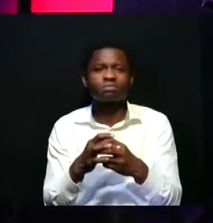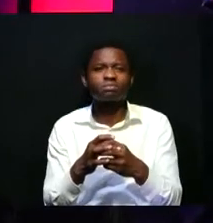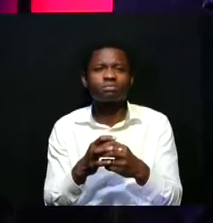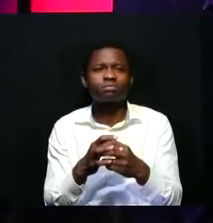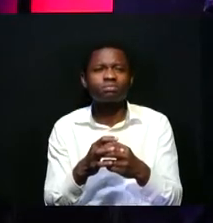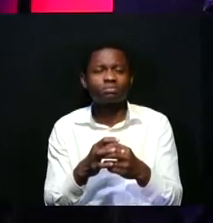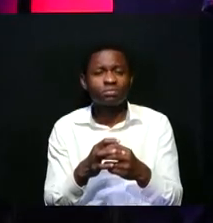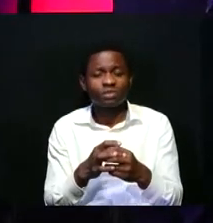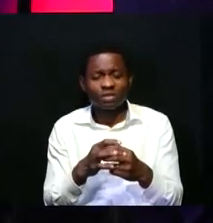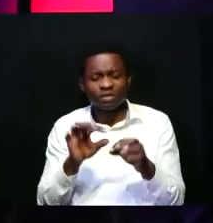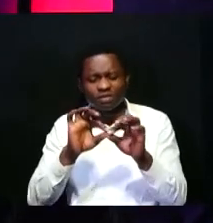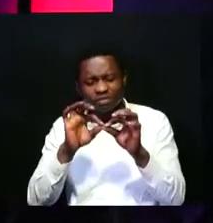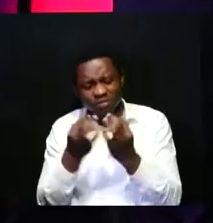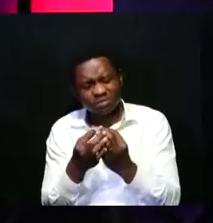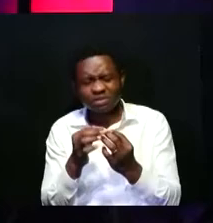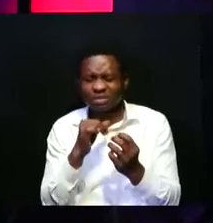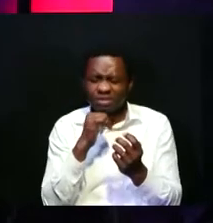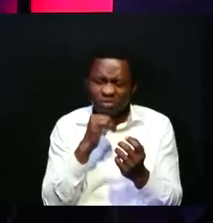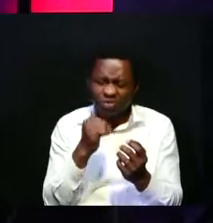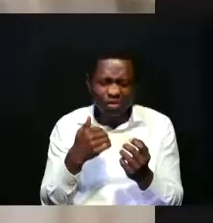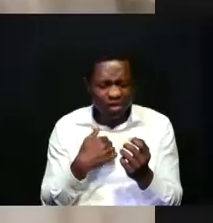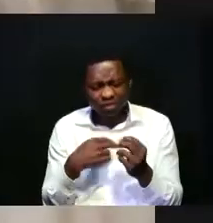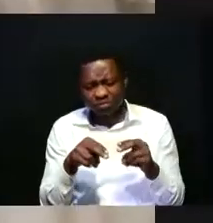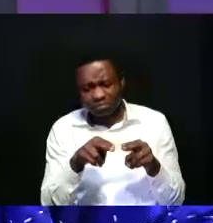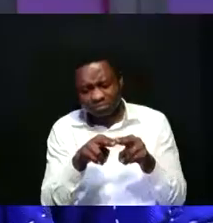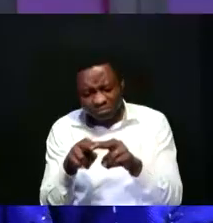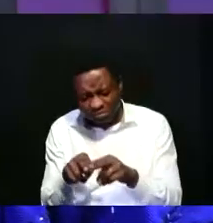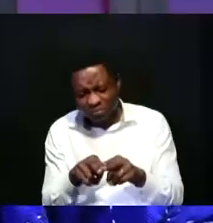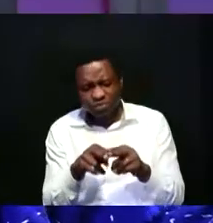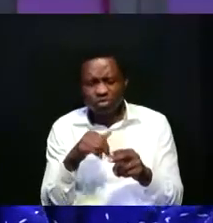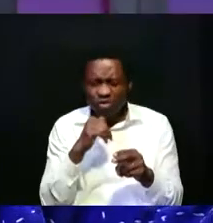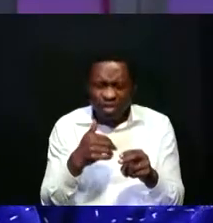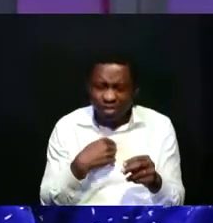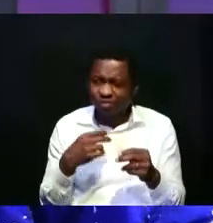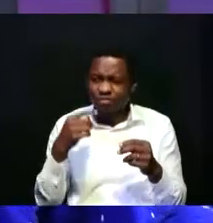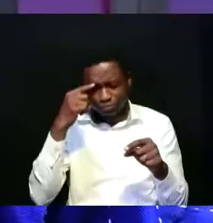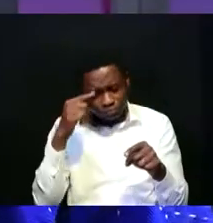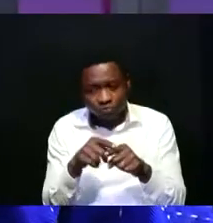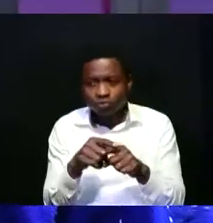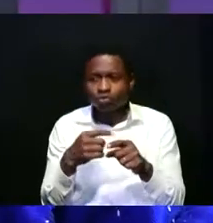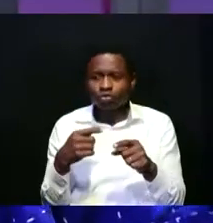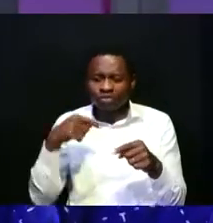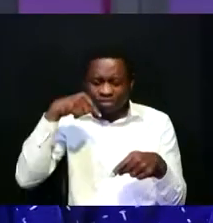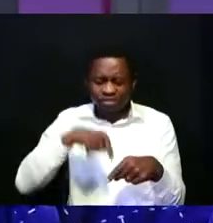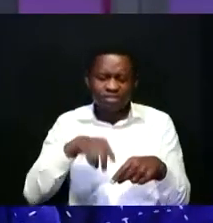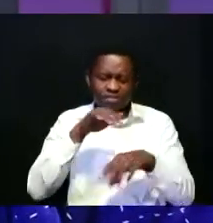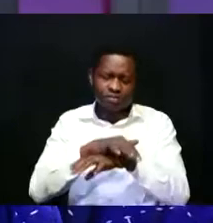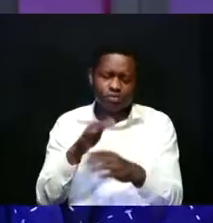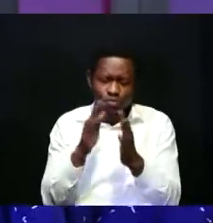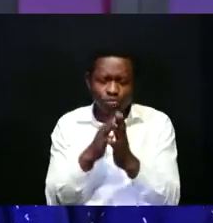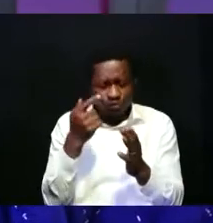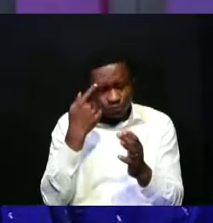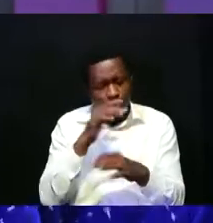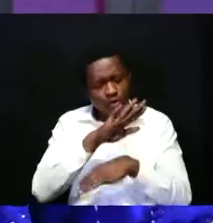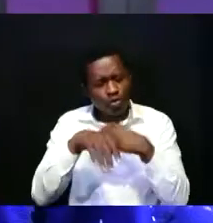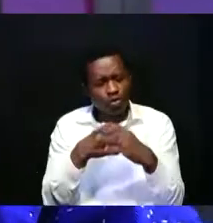God, and where there is disunity. Tonight, we stand in the gap on behalf of such families. Yes. And we pray, O God, that